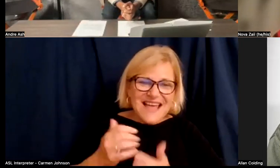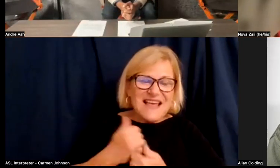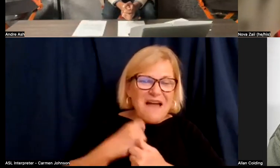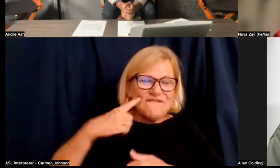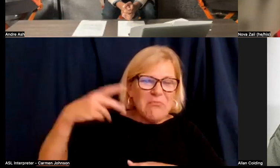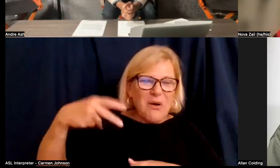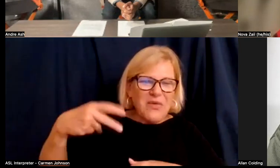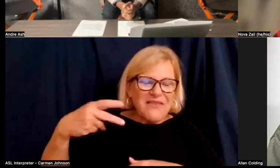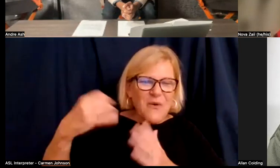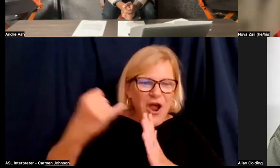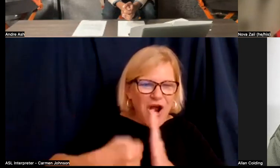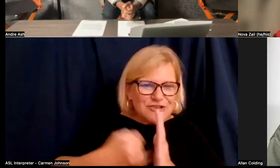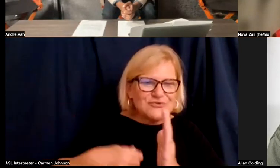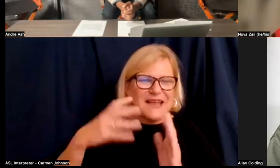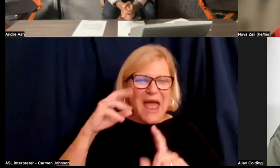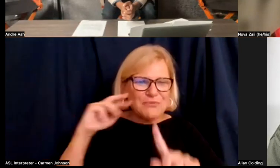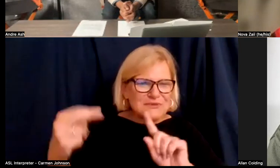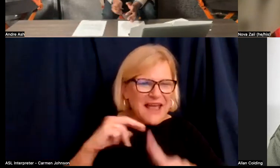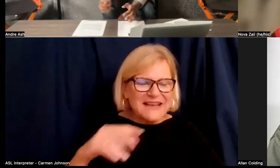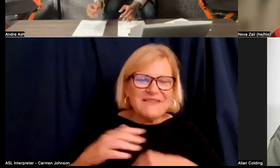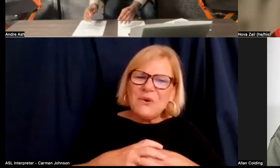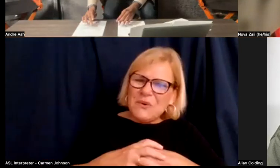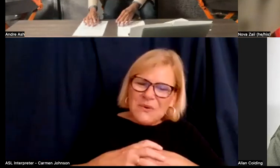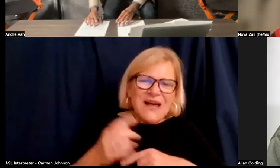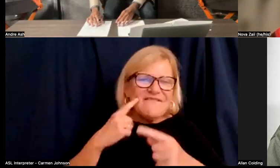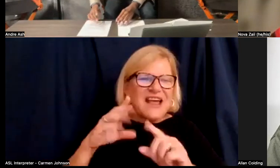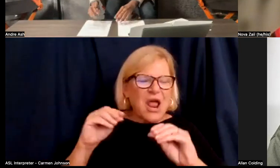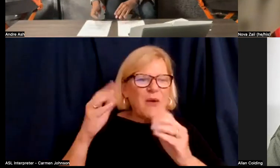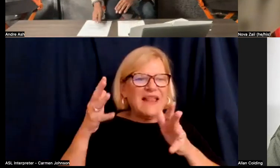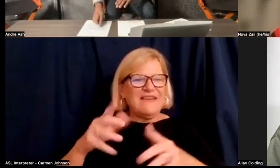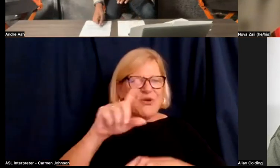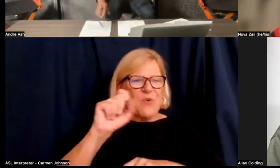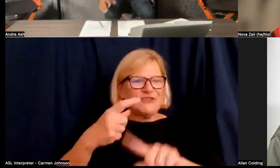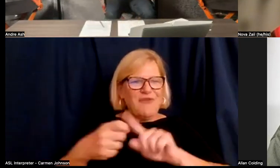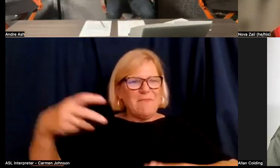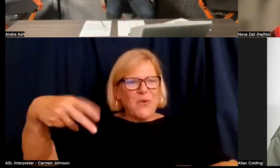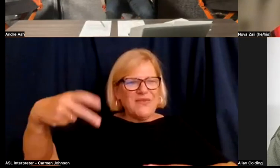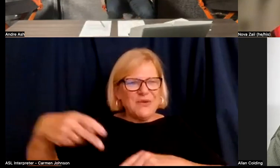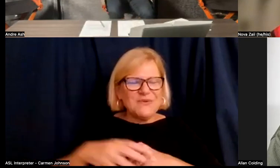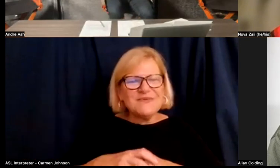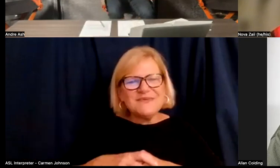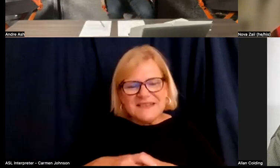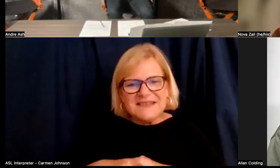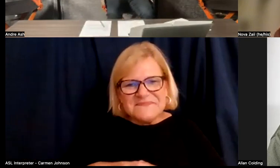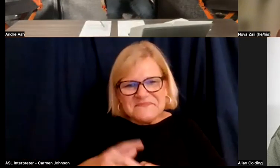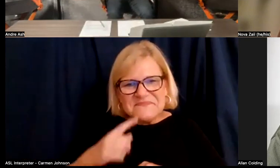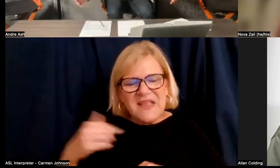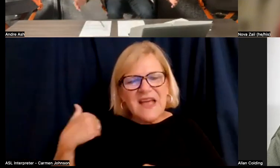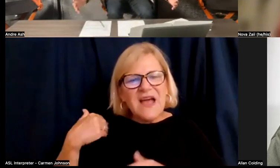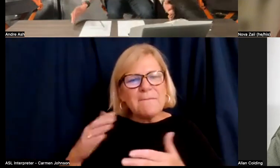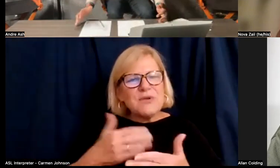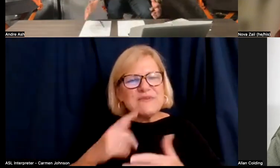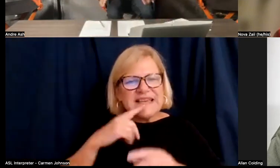you, artistry and perspectives. I guess finally, I'll leave with this question tonight from the both of you. Like I said earlier, music is